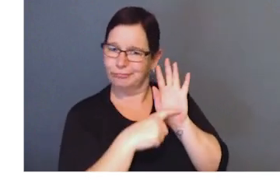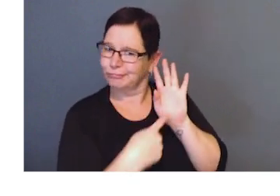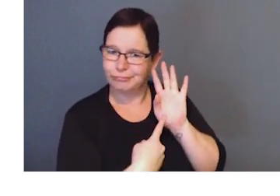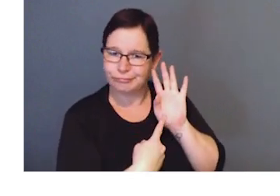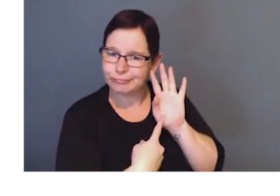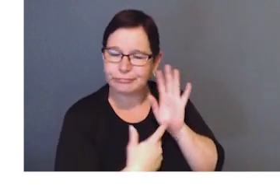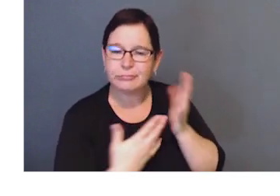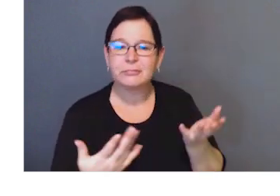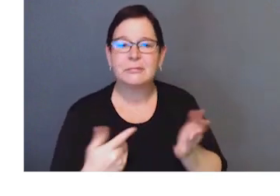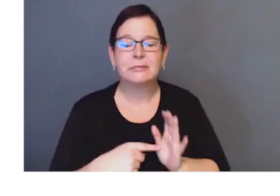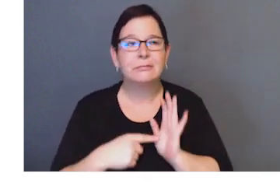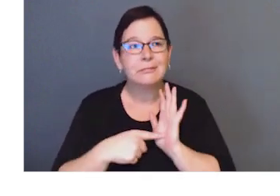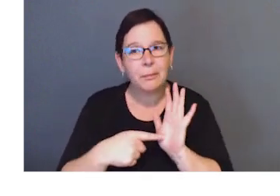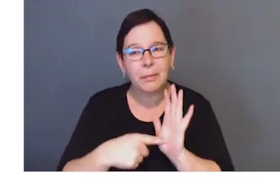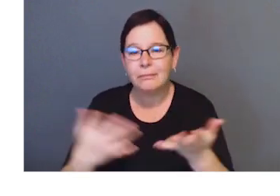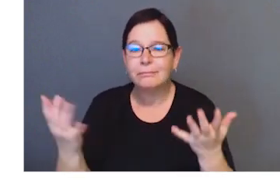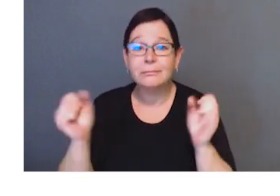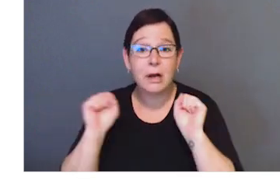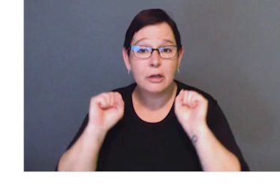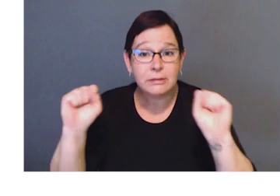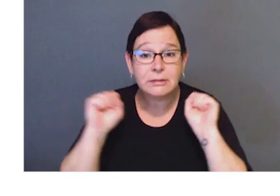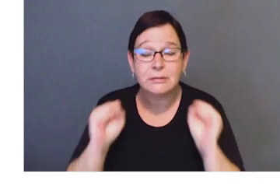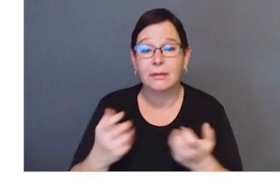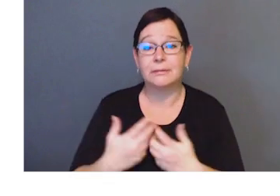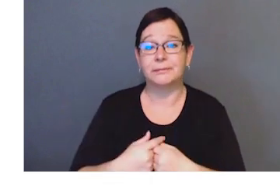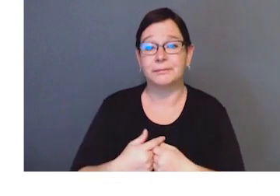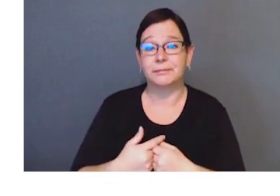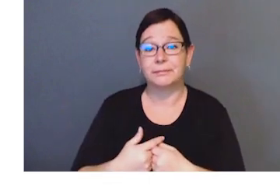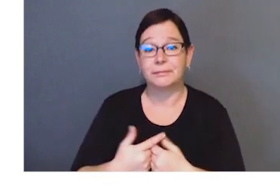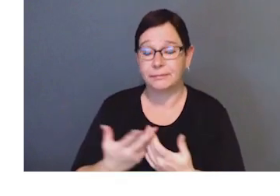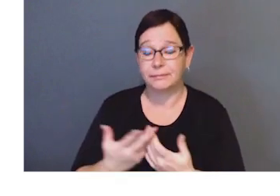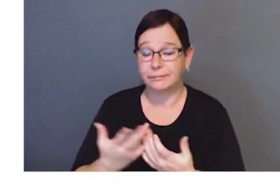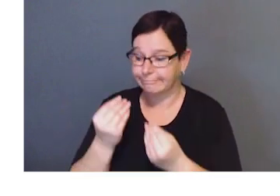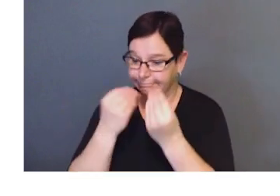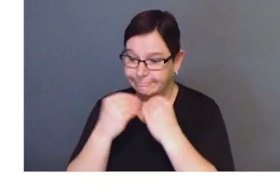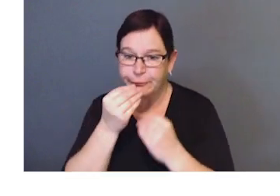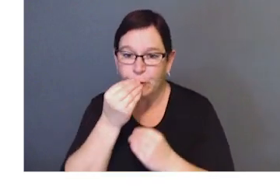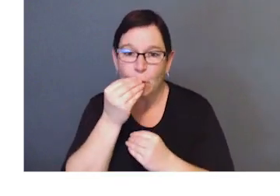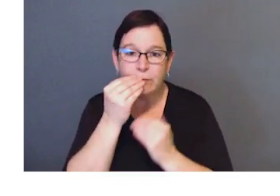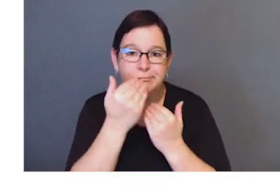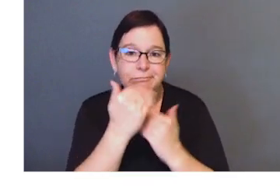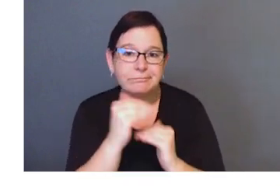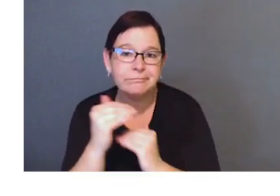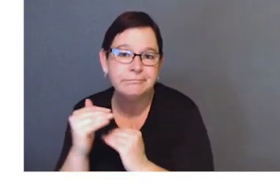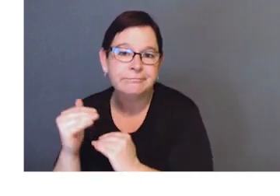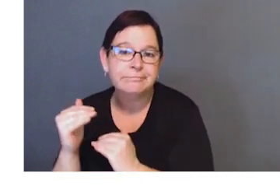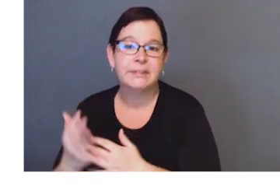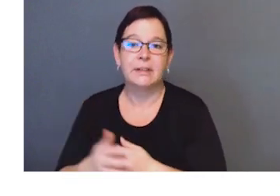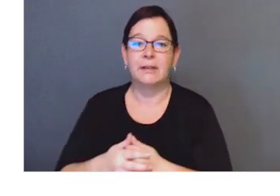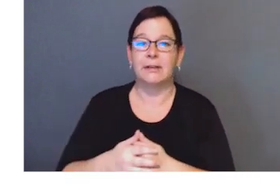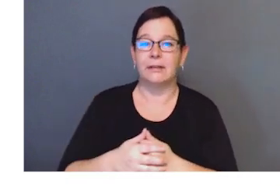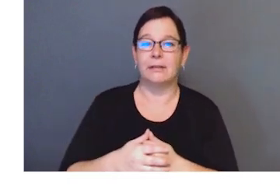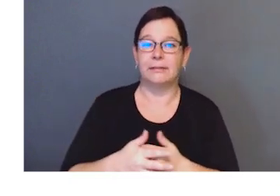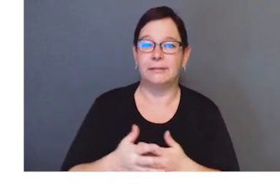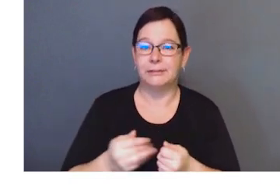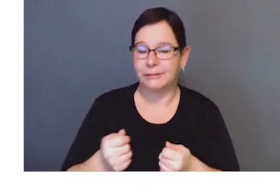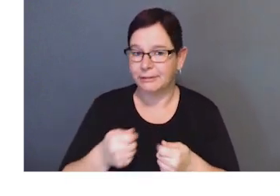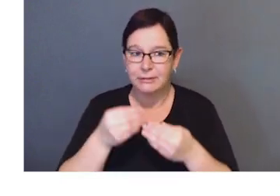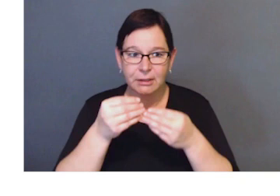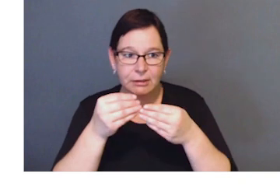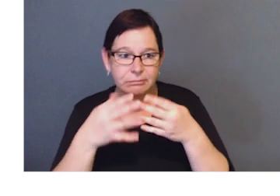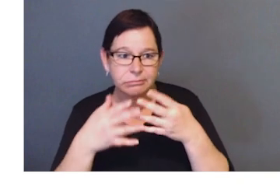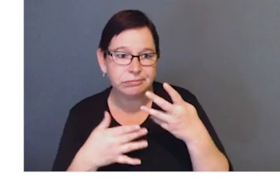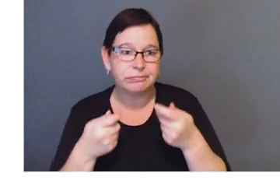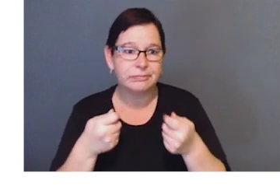managing any dietary restrictions or regimes that are not listed as included in the 14 hours, and